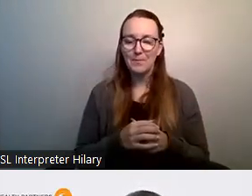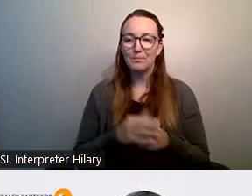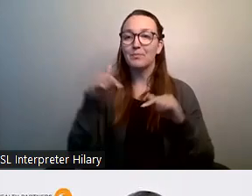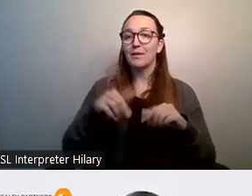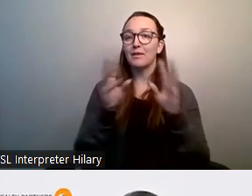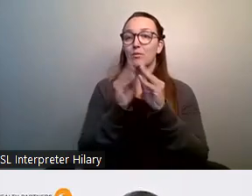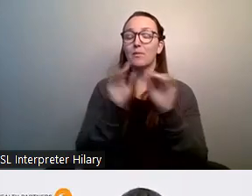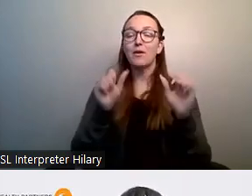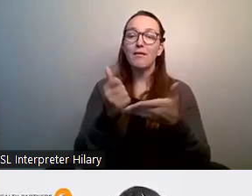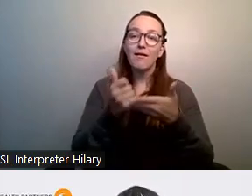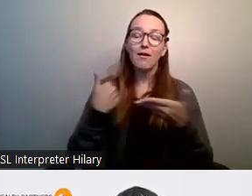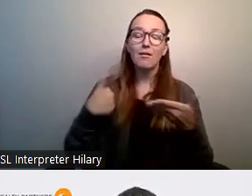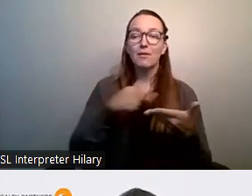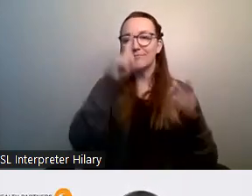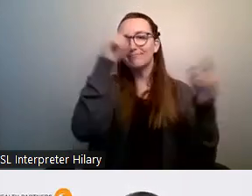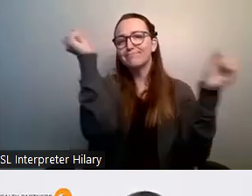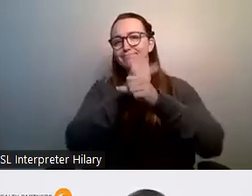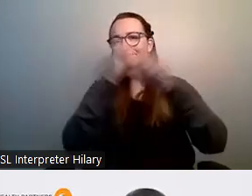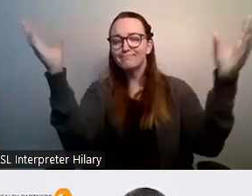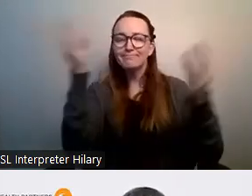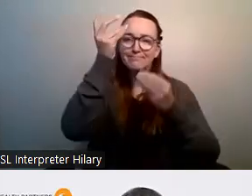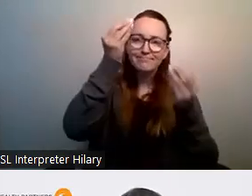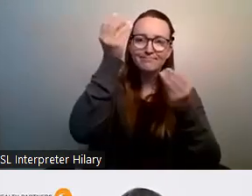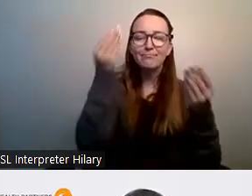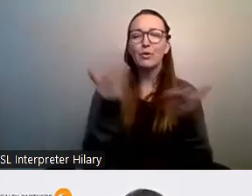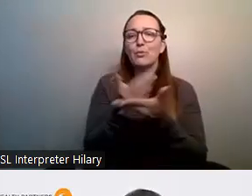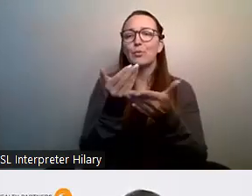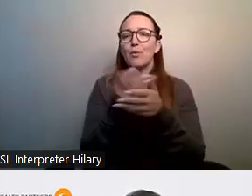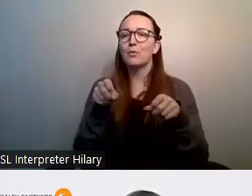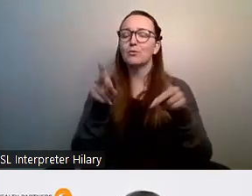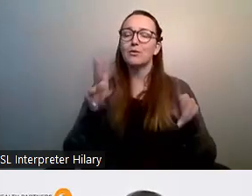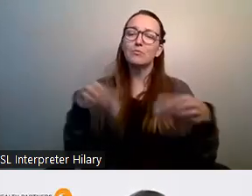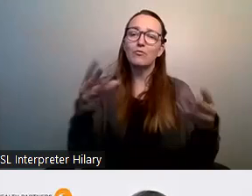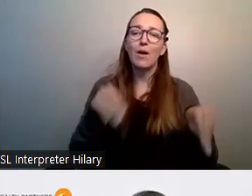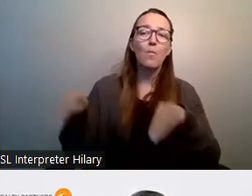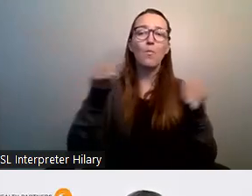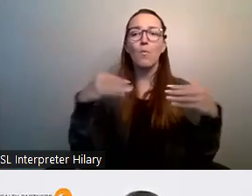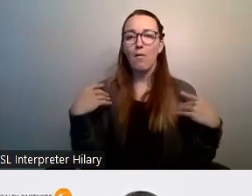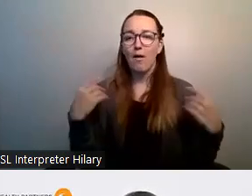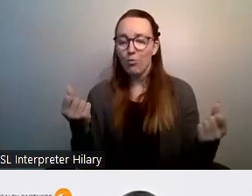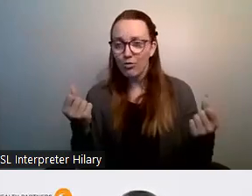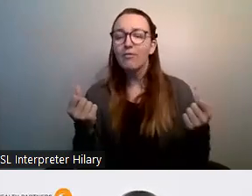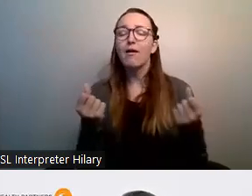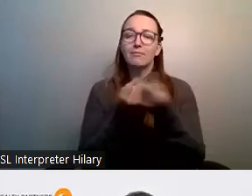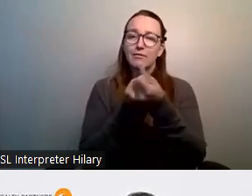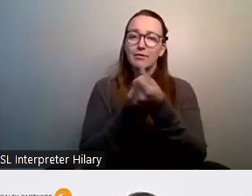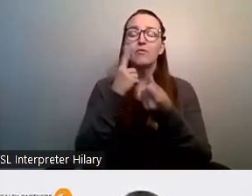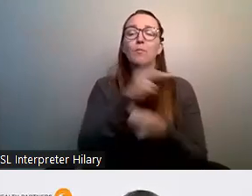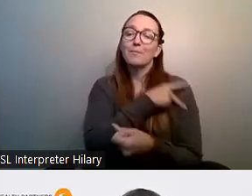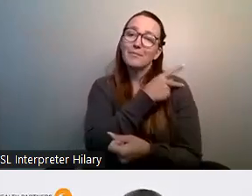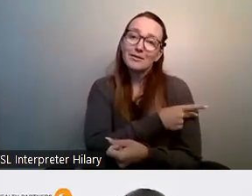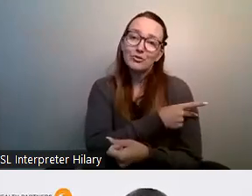can help us imagine and consider new opportunities to offer mobile health and mobile advocacy to patients and